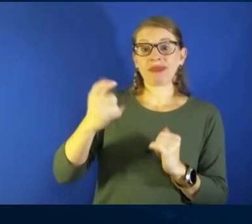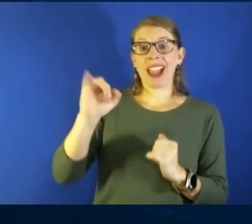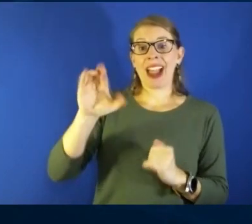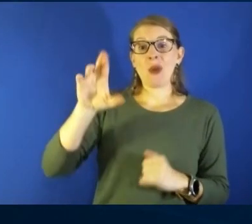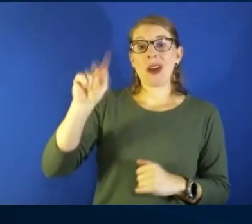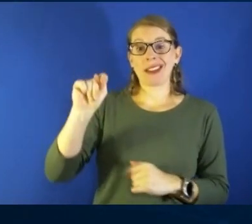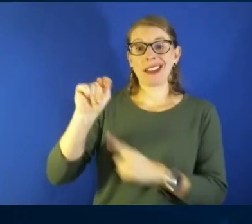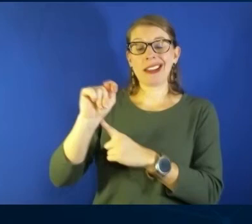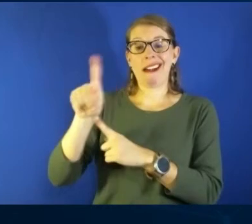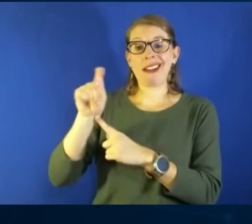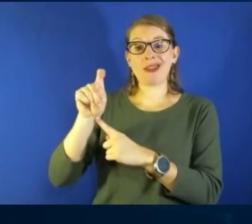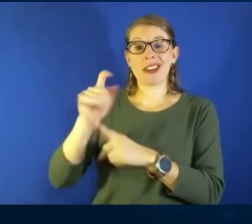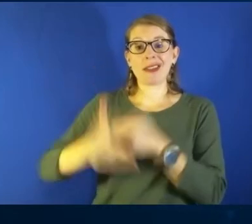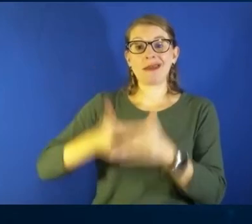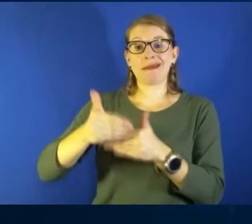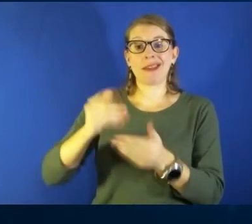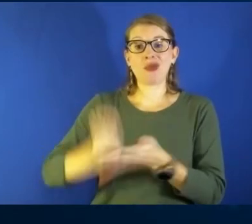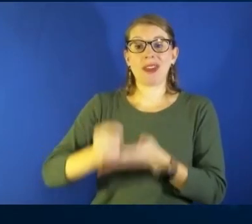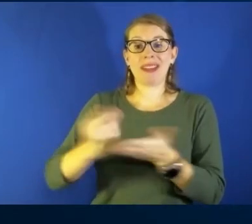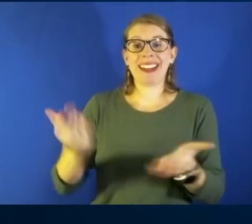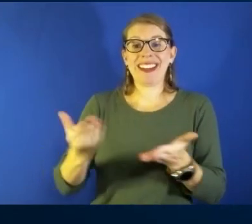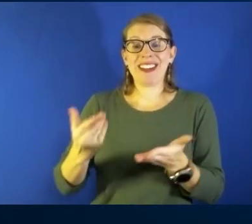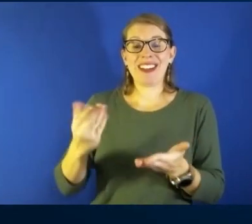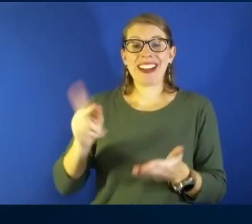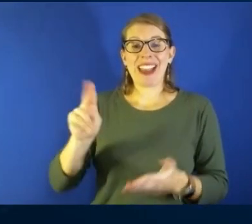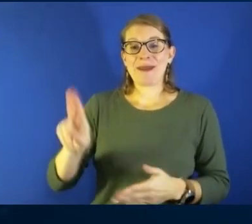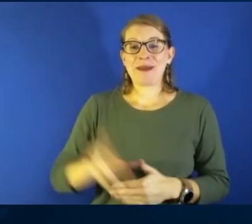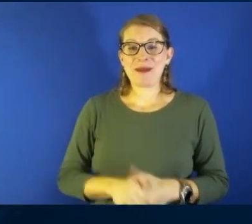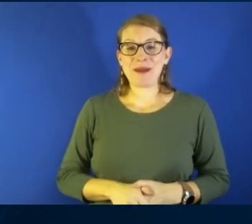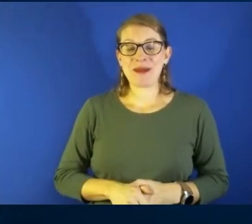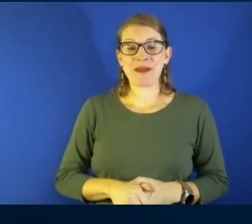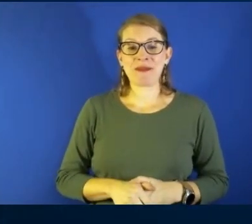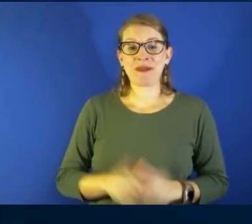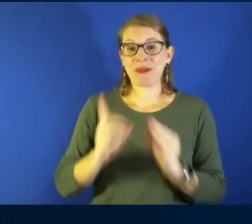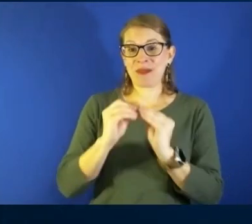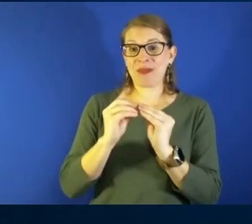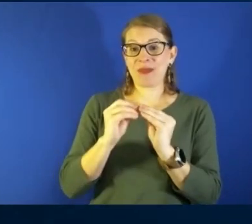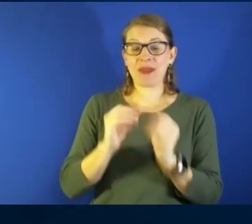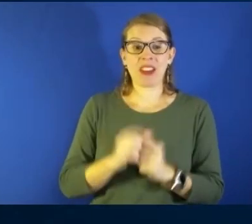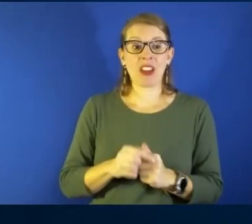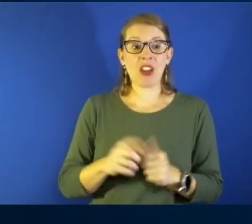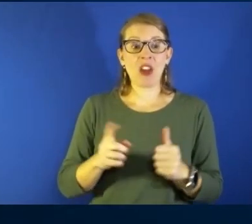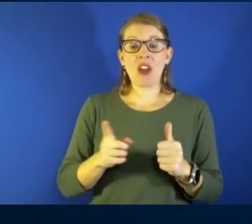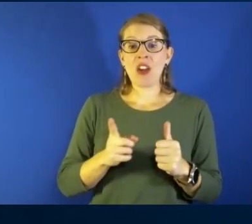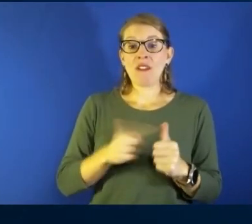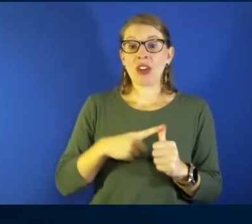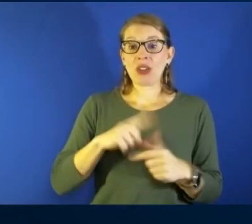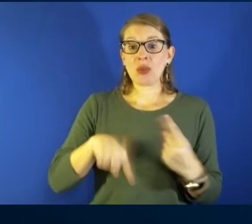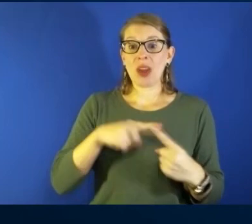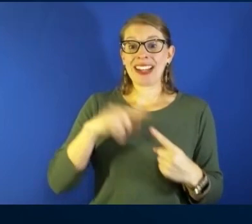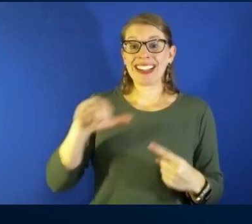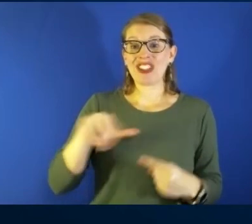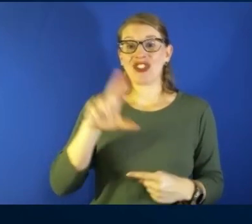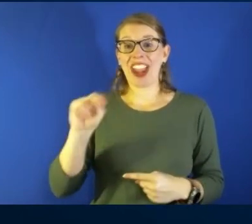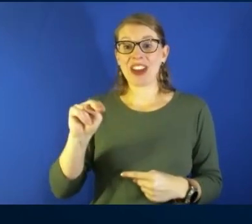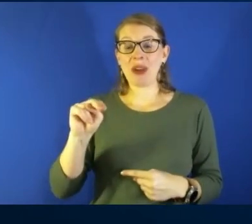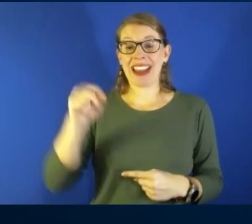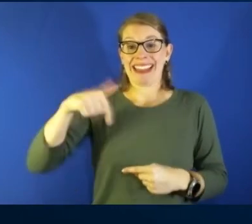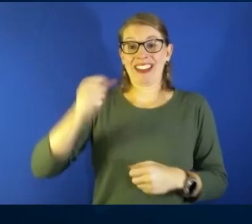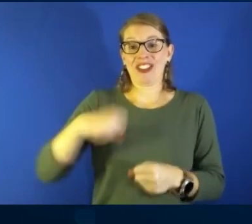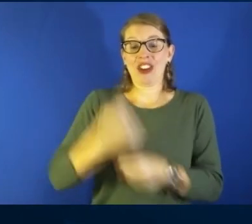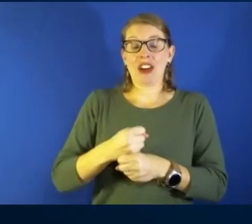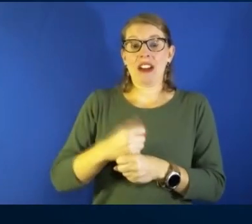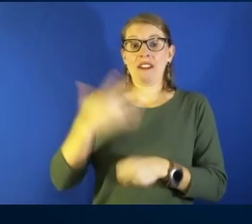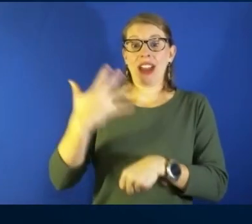IORT treatment here at the health system. We did our first one back in January, and we are now 5 times ahead of schedule.